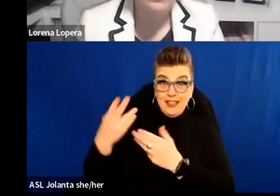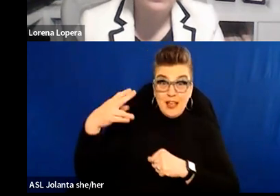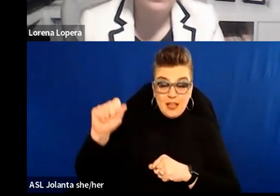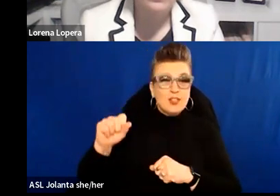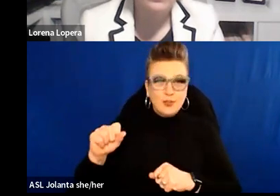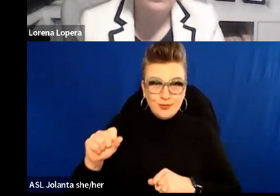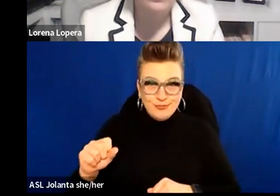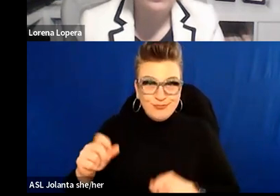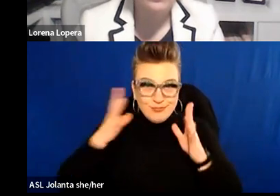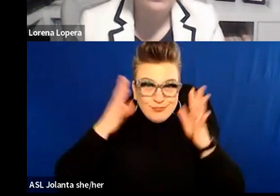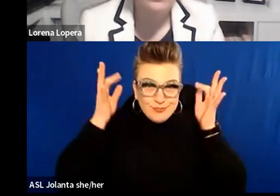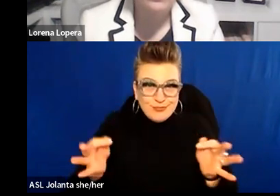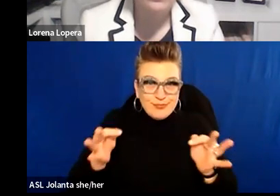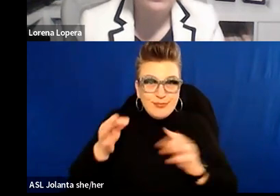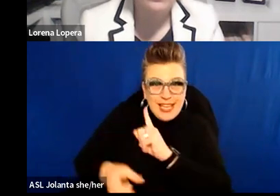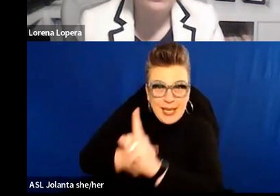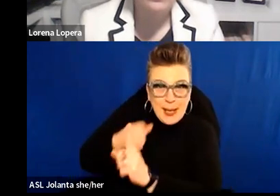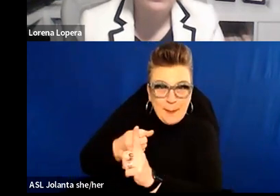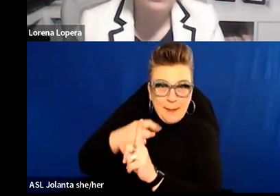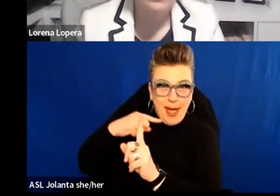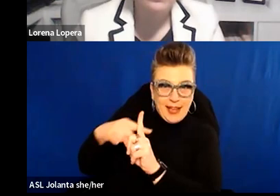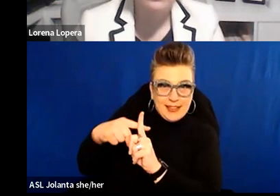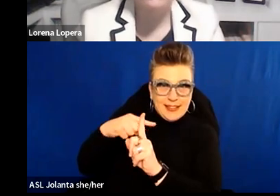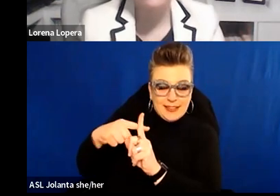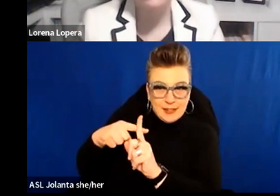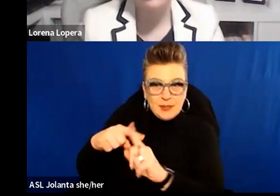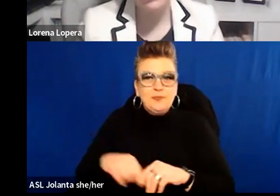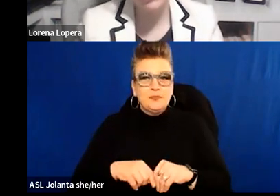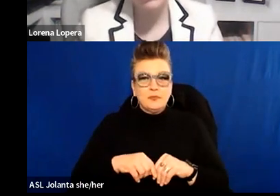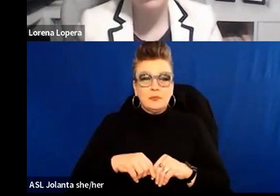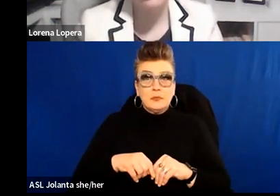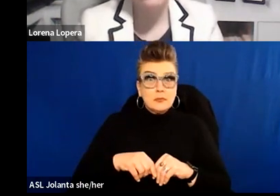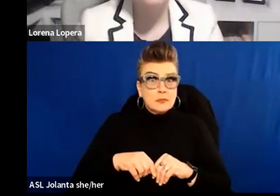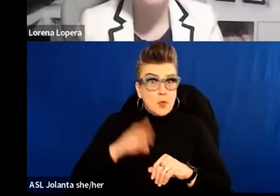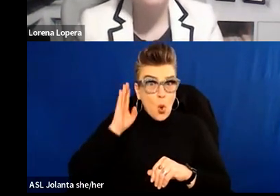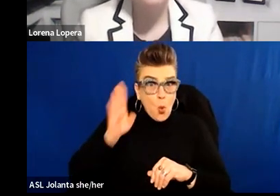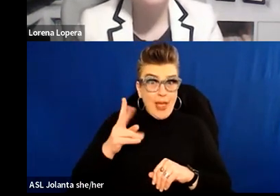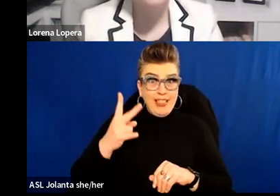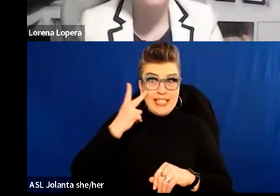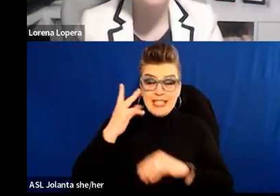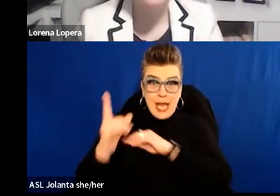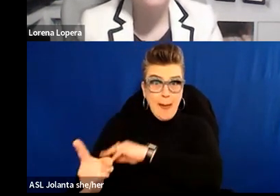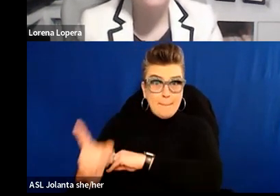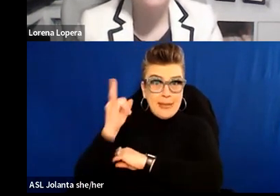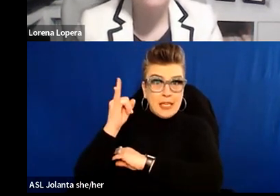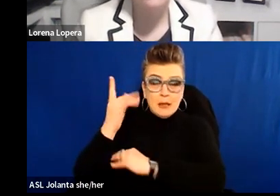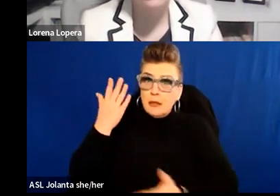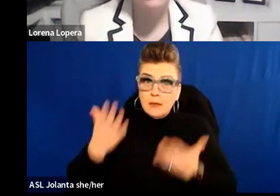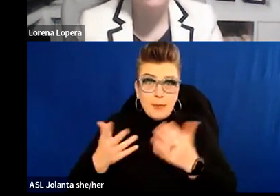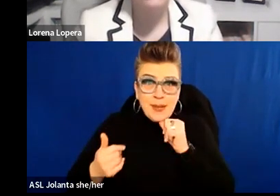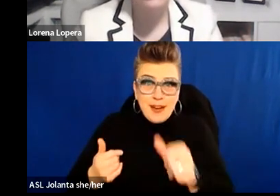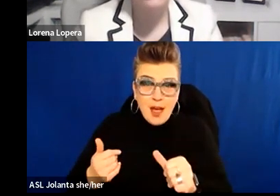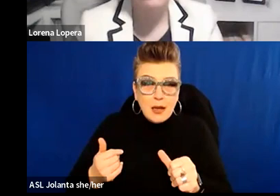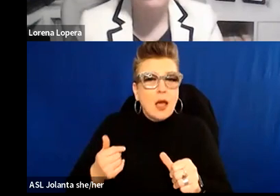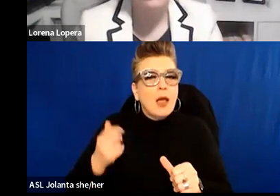going to have an impact we may not you know see it immediately but it's it's in the immediate future that's